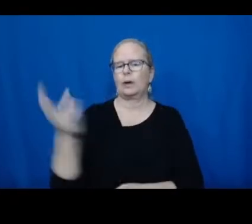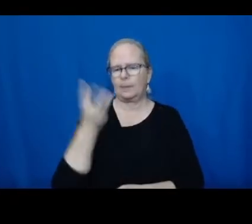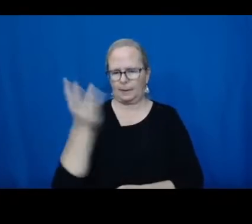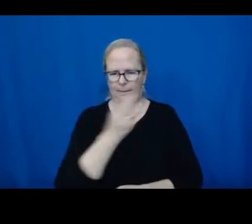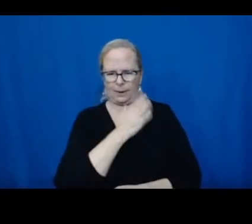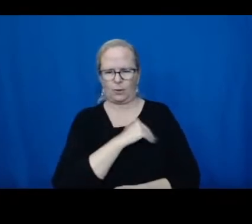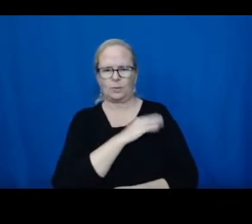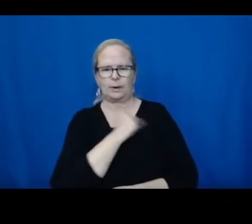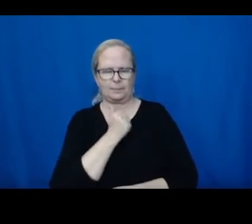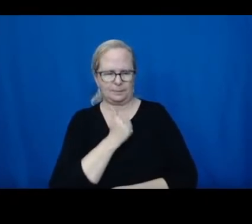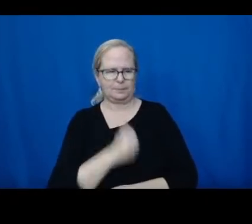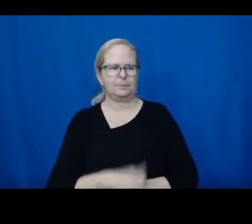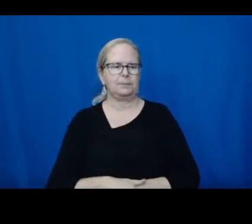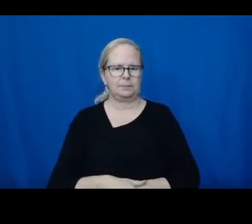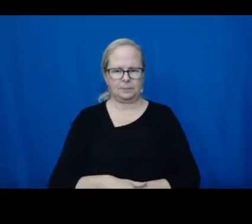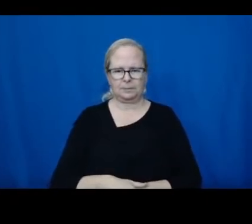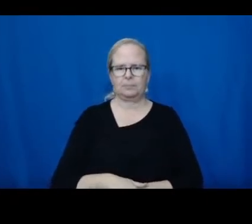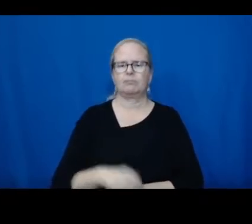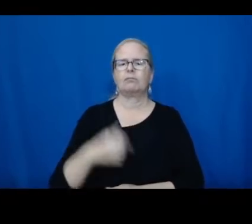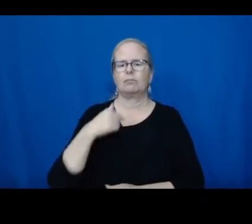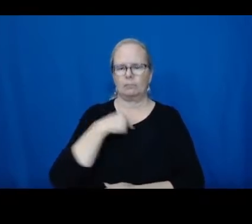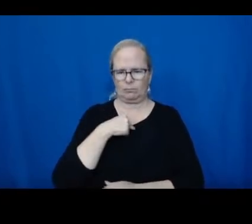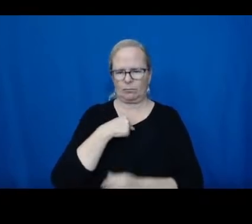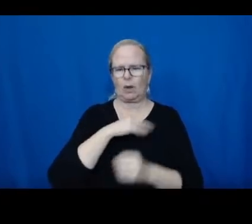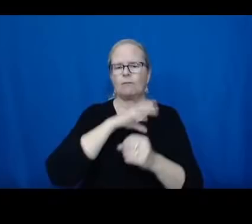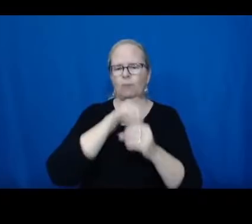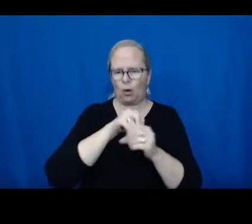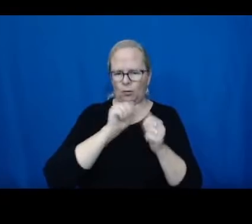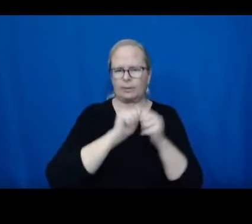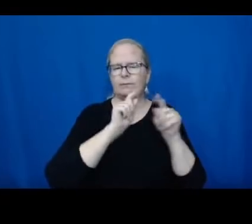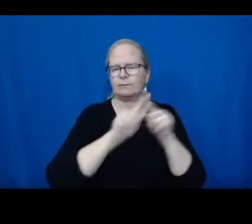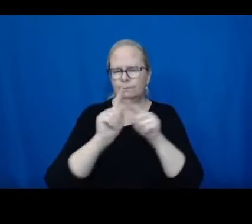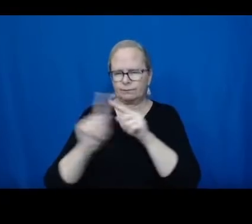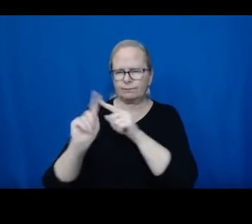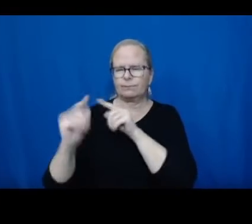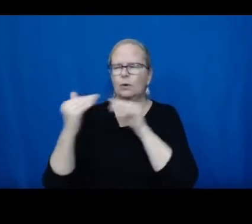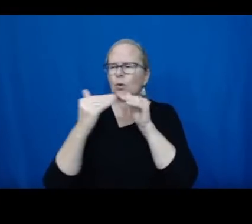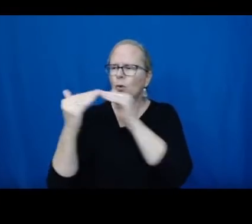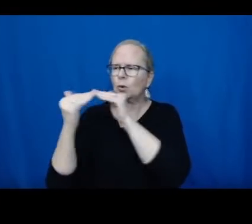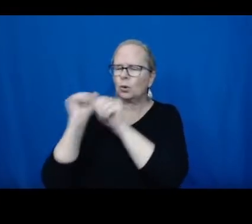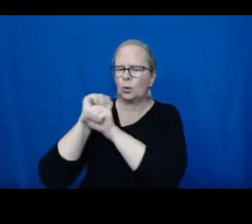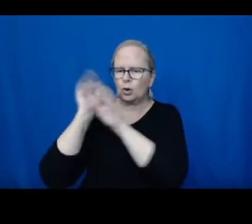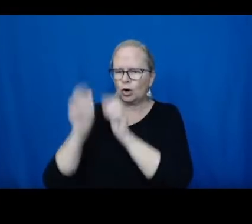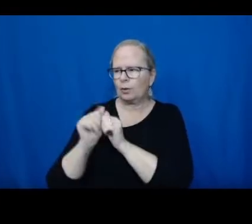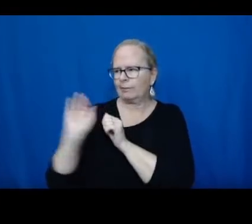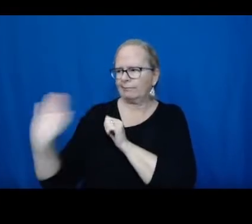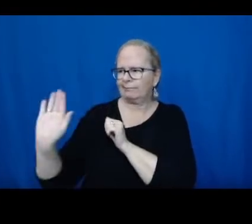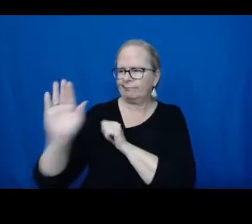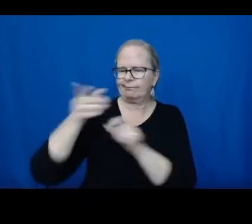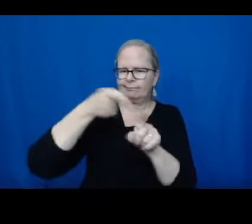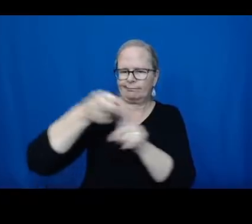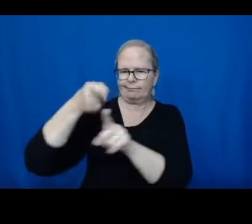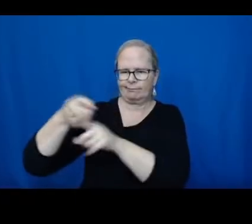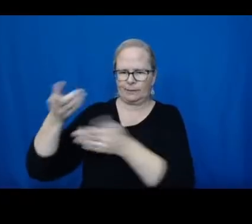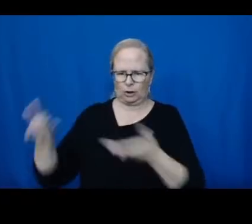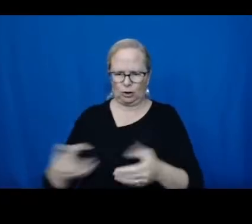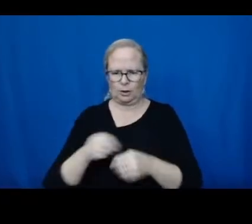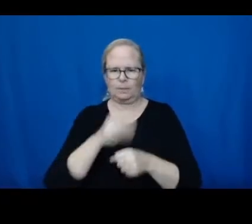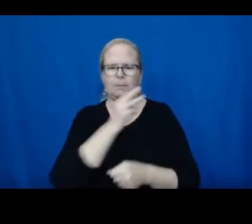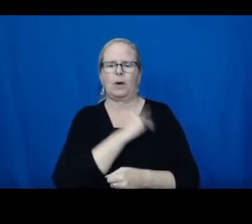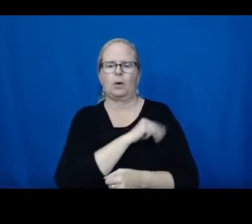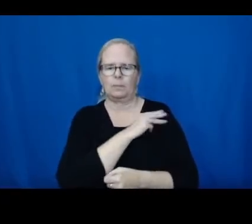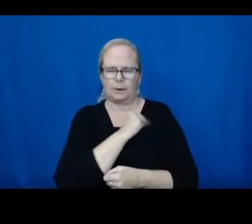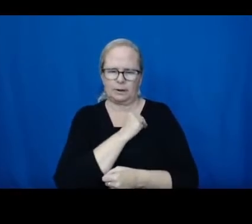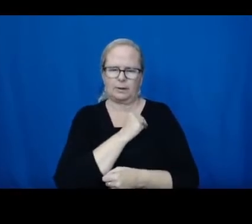province, working to continue to do COVID-related advocacy and raise awareness with the public.